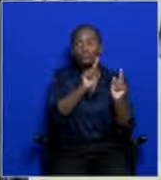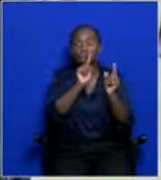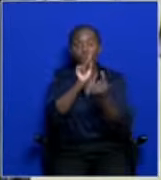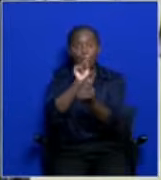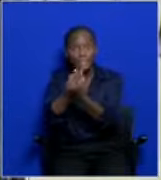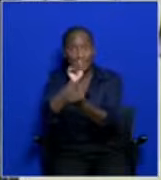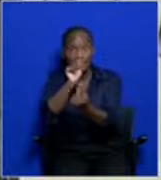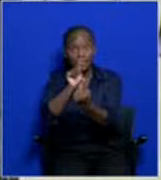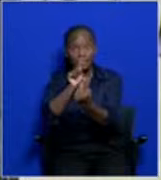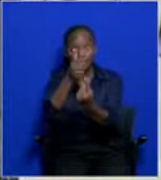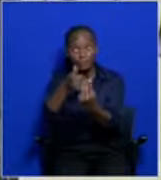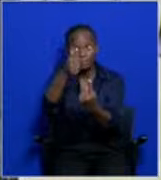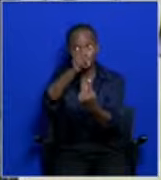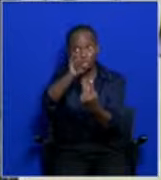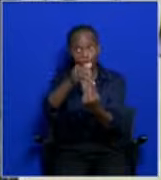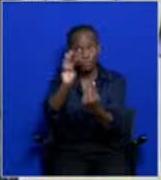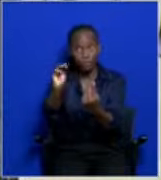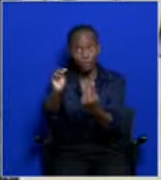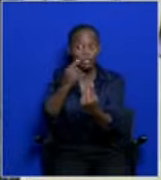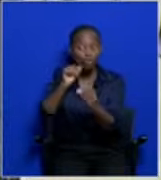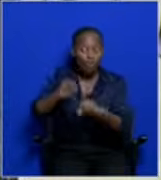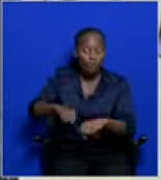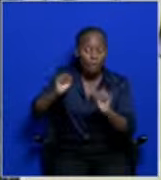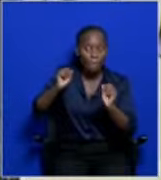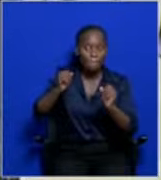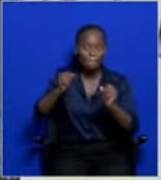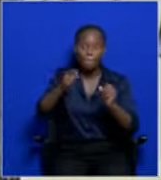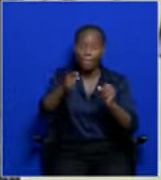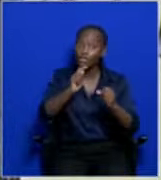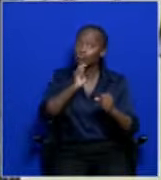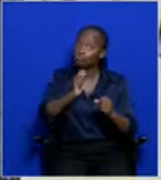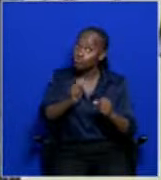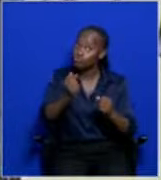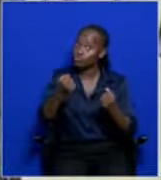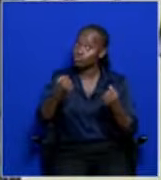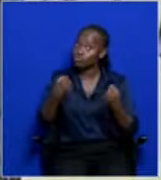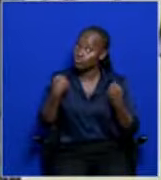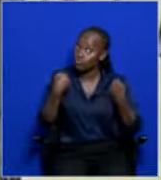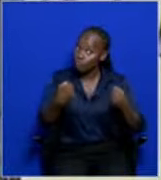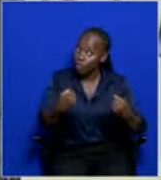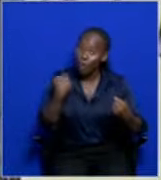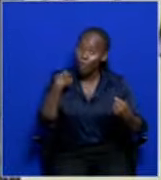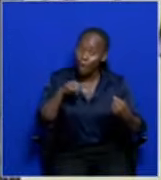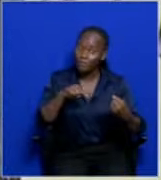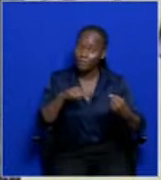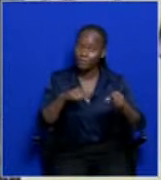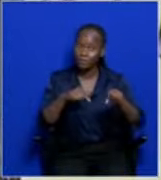did called him, informing him that